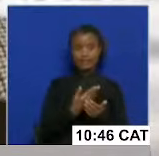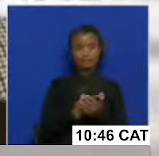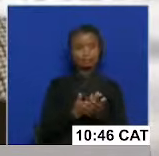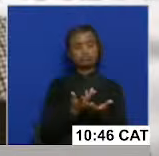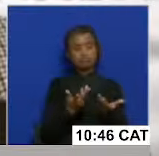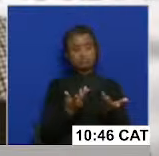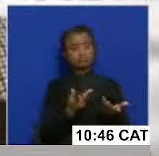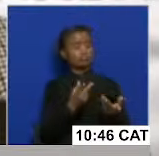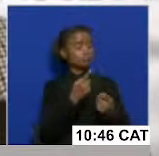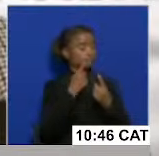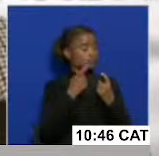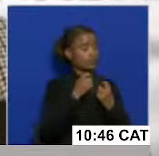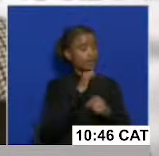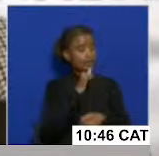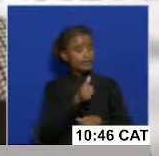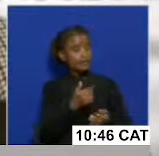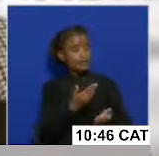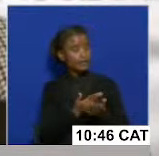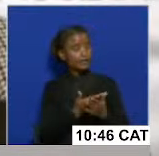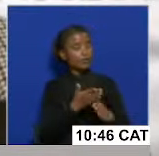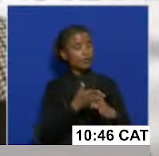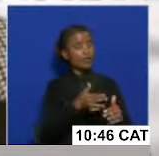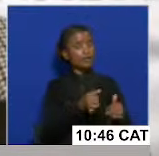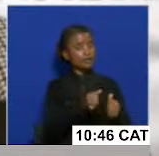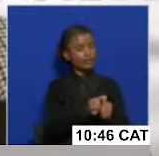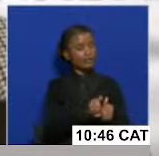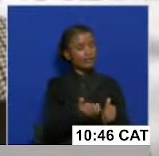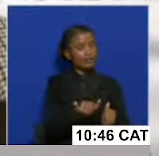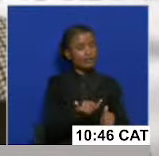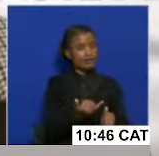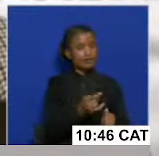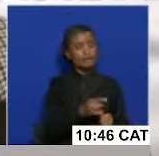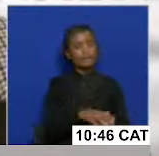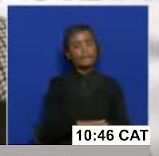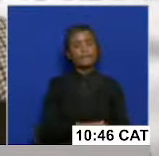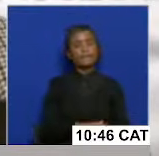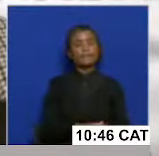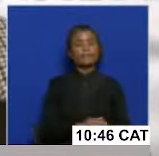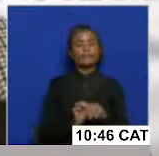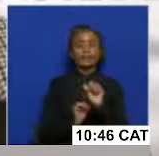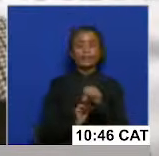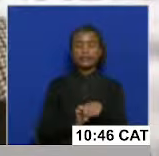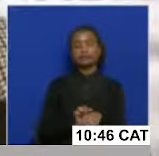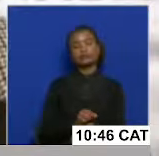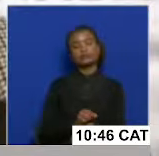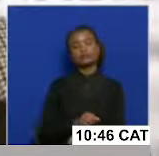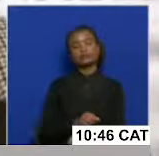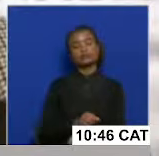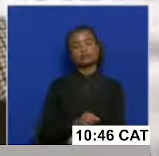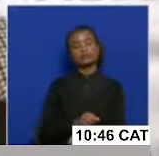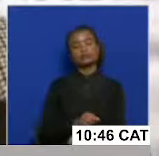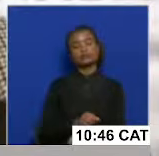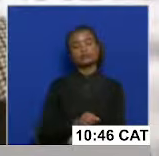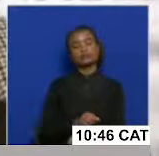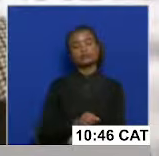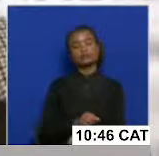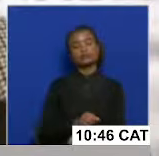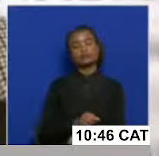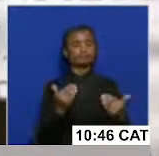Thank you, Witness K. Can I ask you to go to paragraph 14, please?